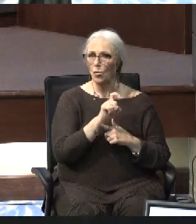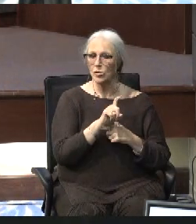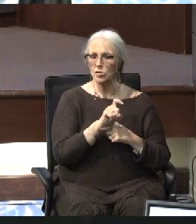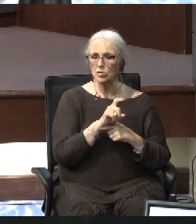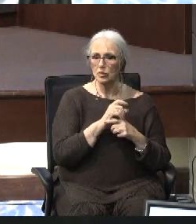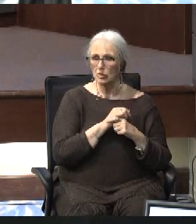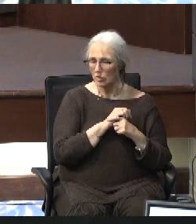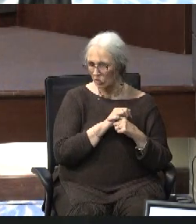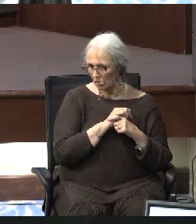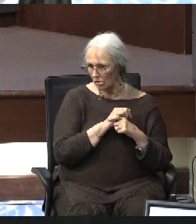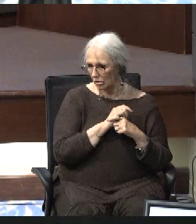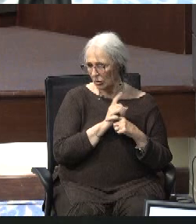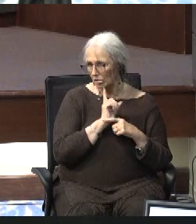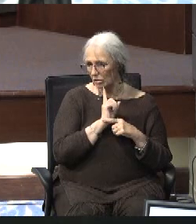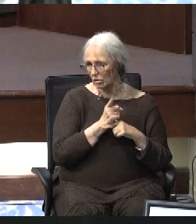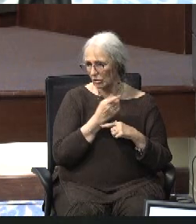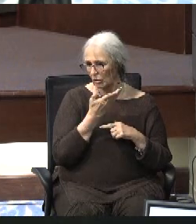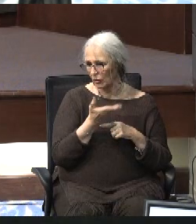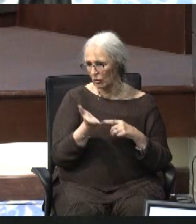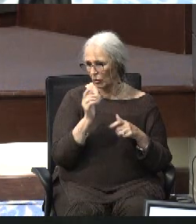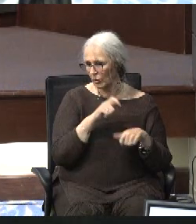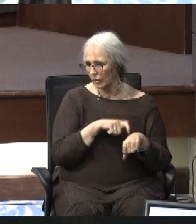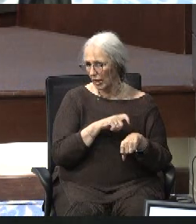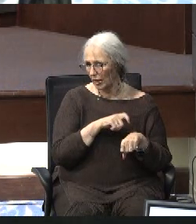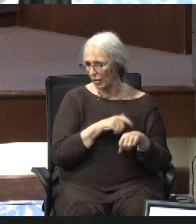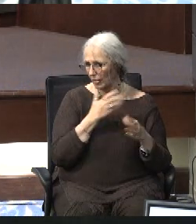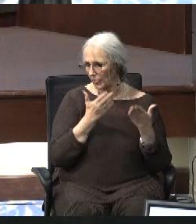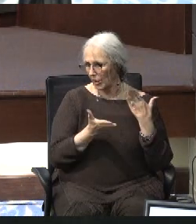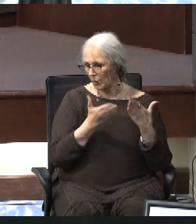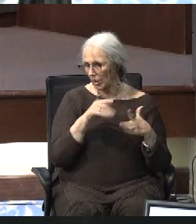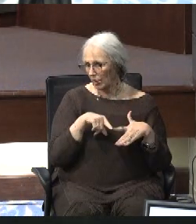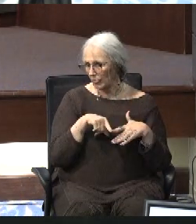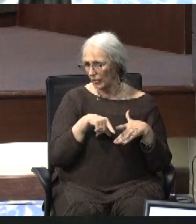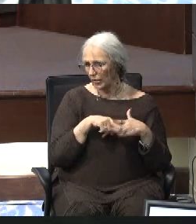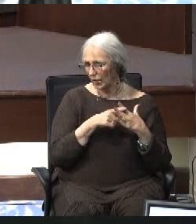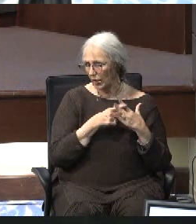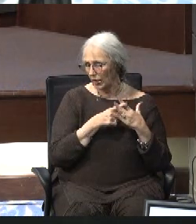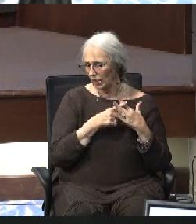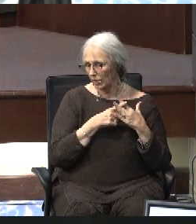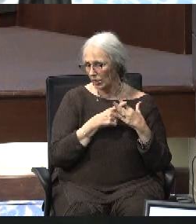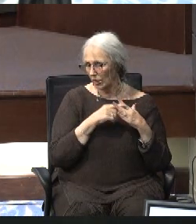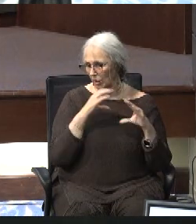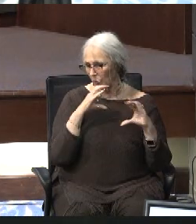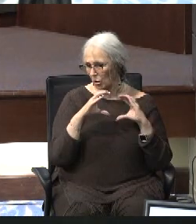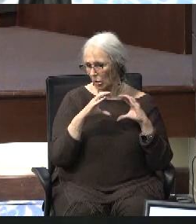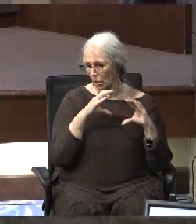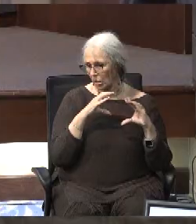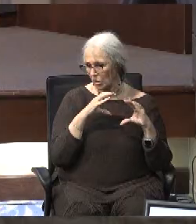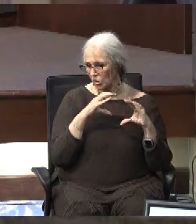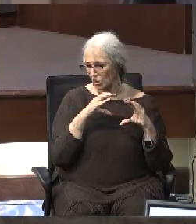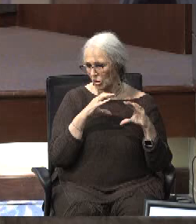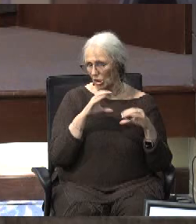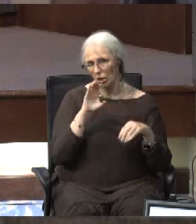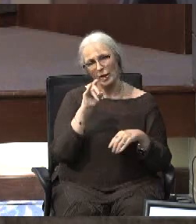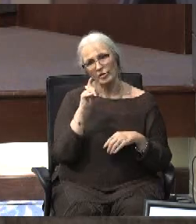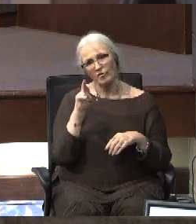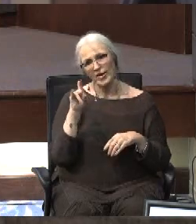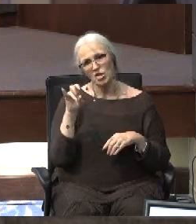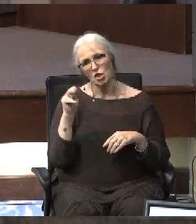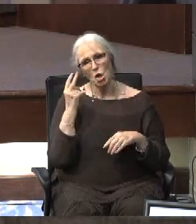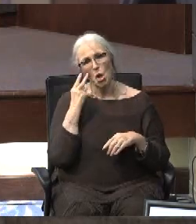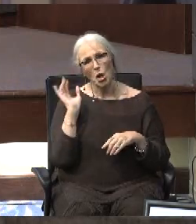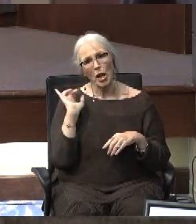is it a time to maybe begin communication about what conservation looks